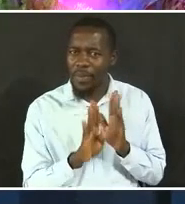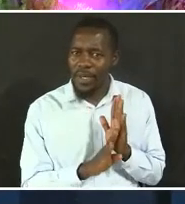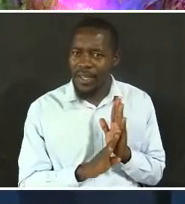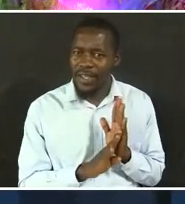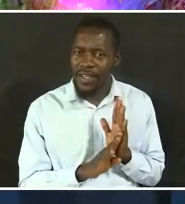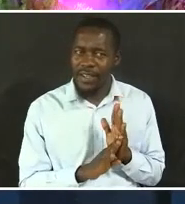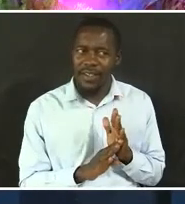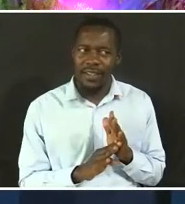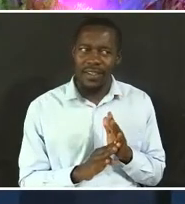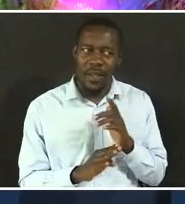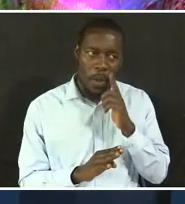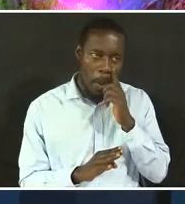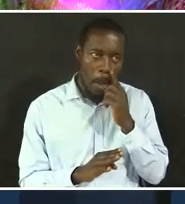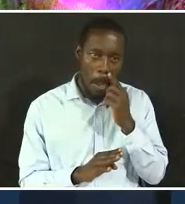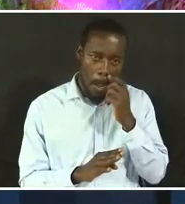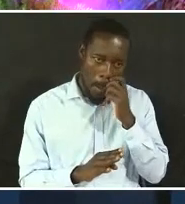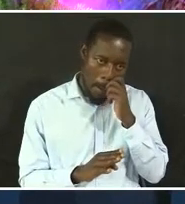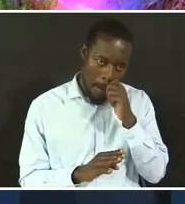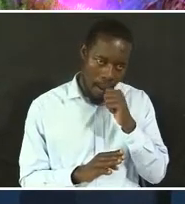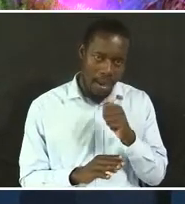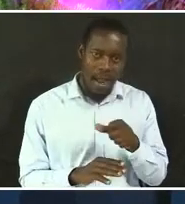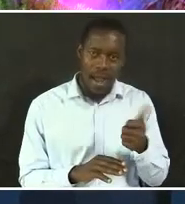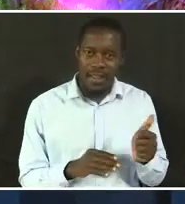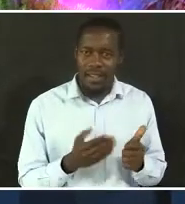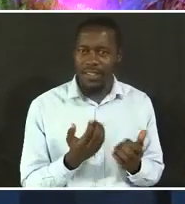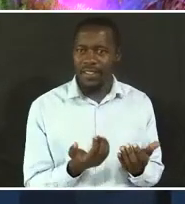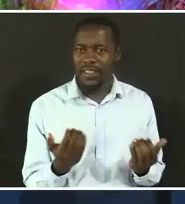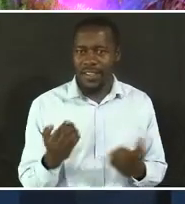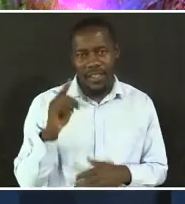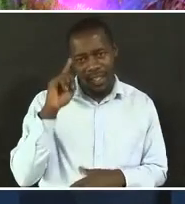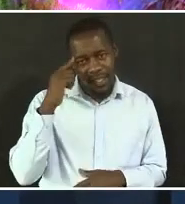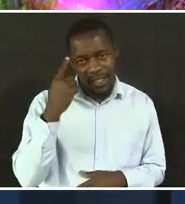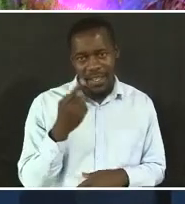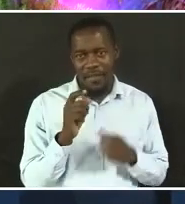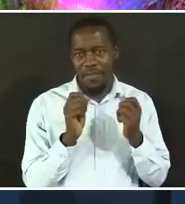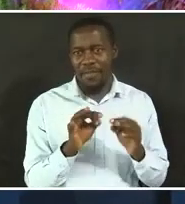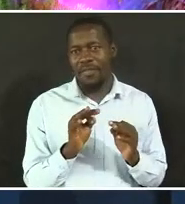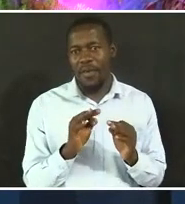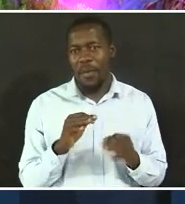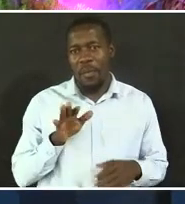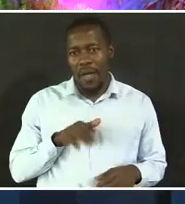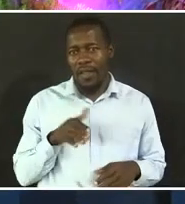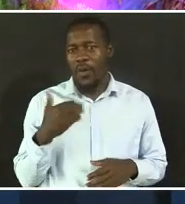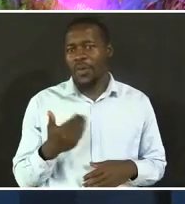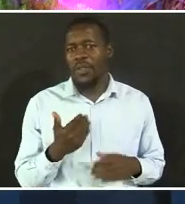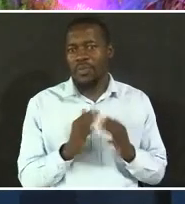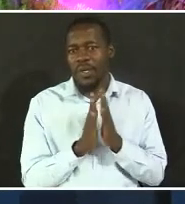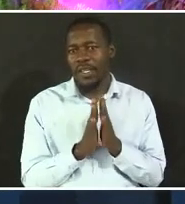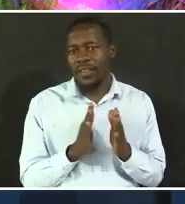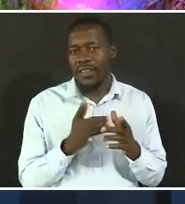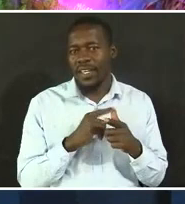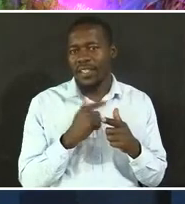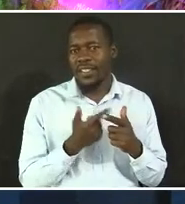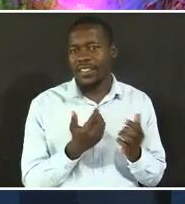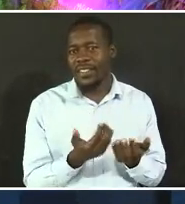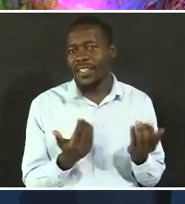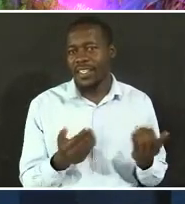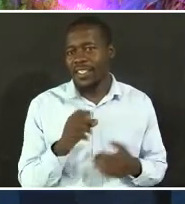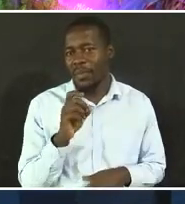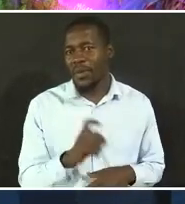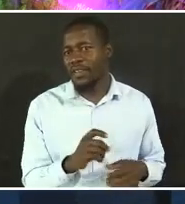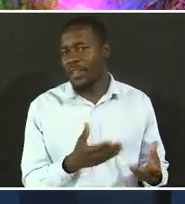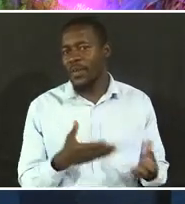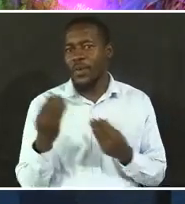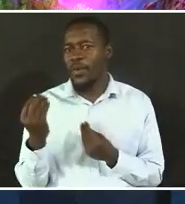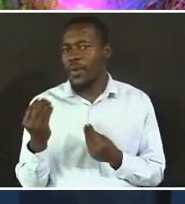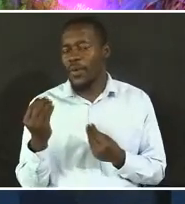thinking that they are praying mothers will take them to heaven, be careful. As in, think because you are the child